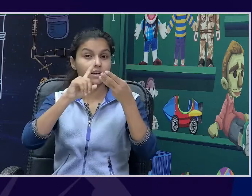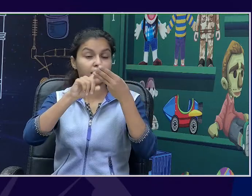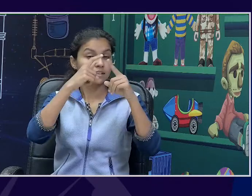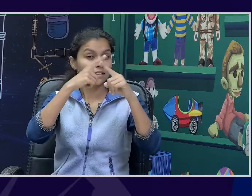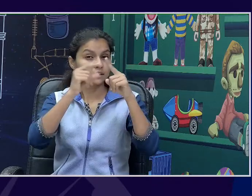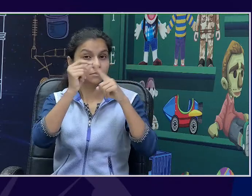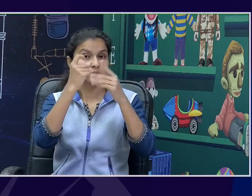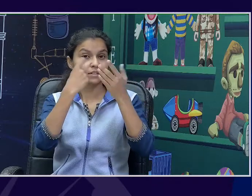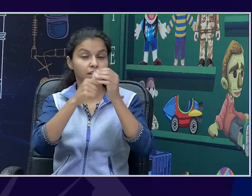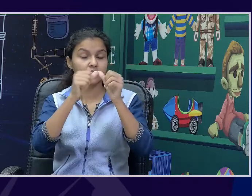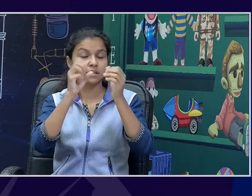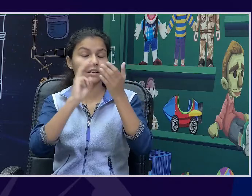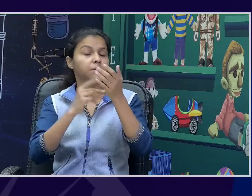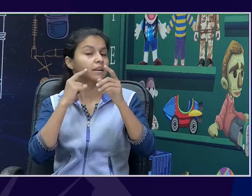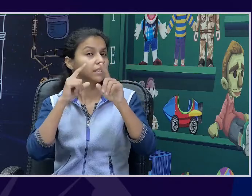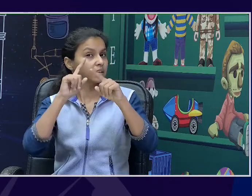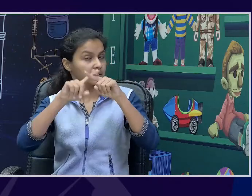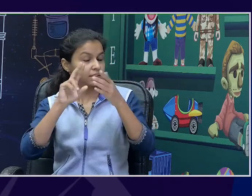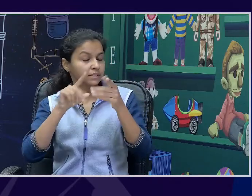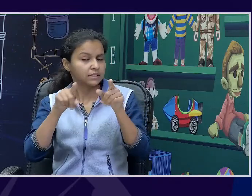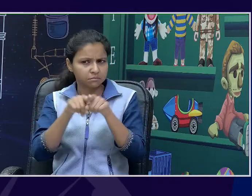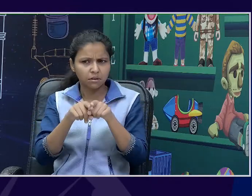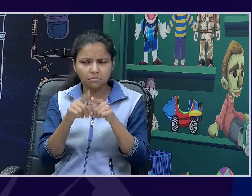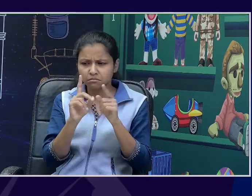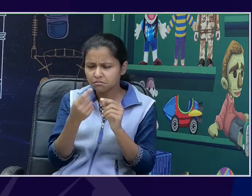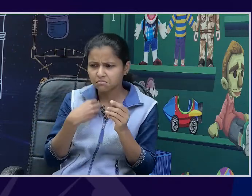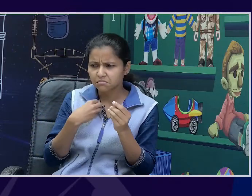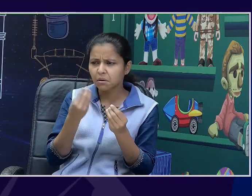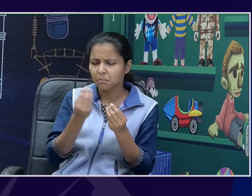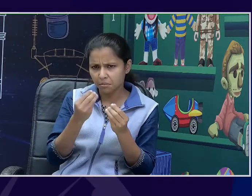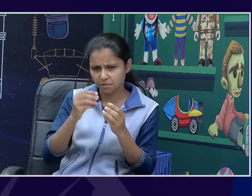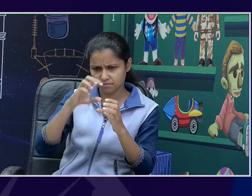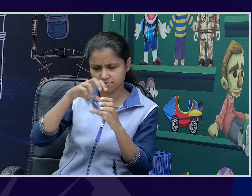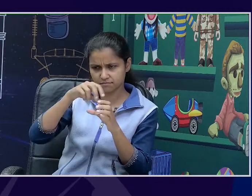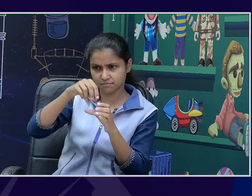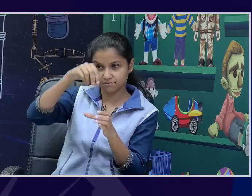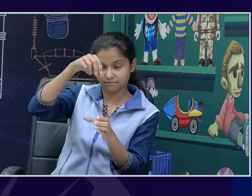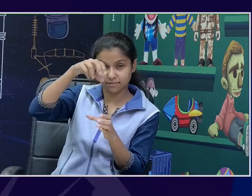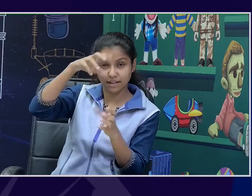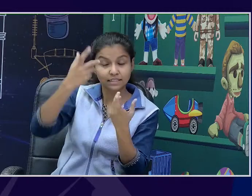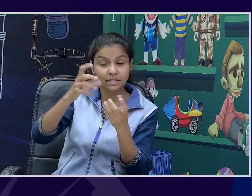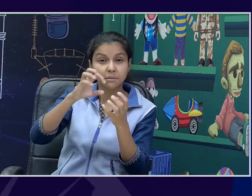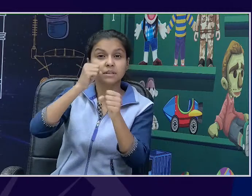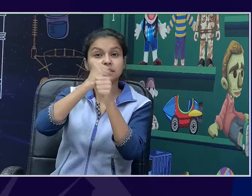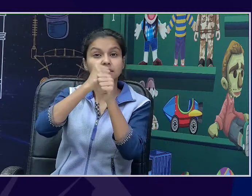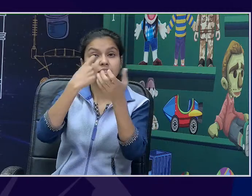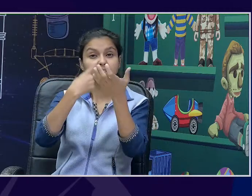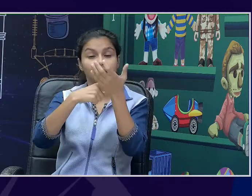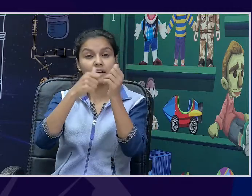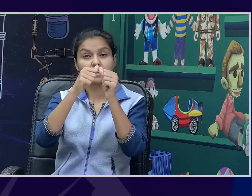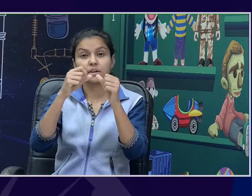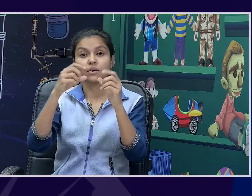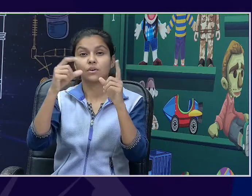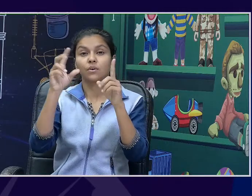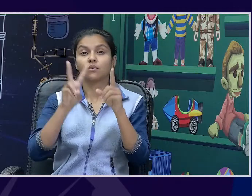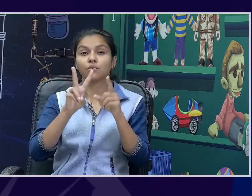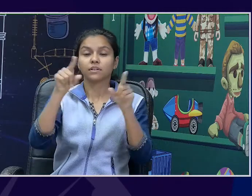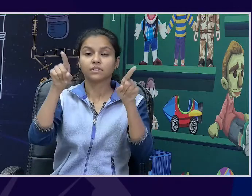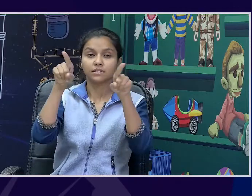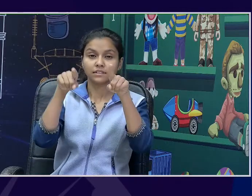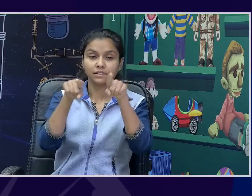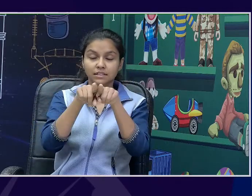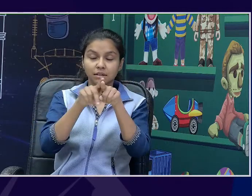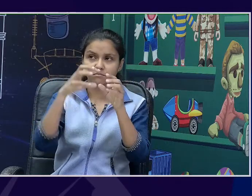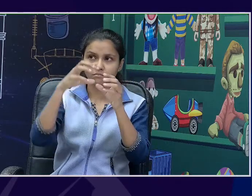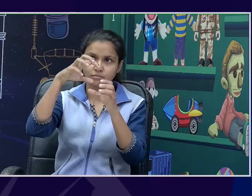up. So, but thrown maybe won't come up because of the gravity? So, we have to see that we have to take an object